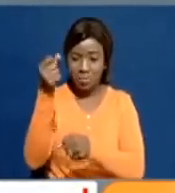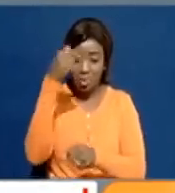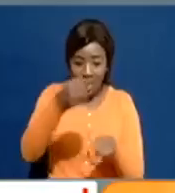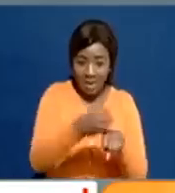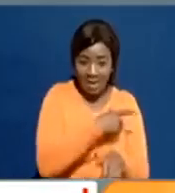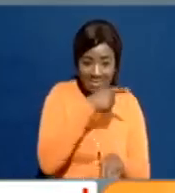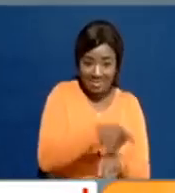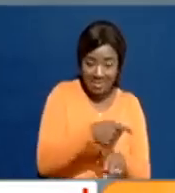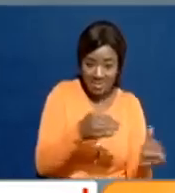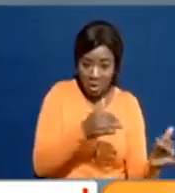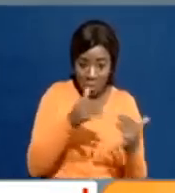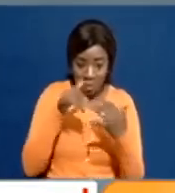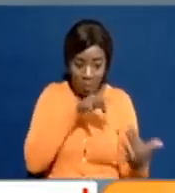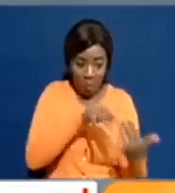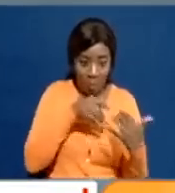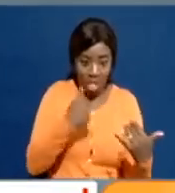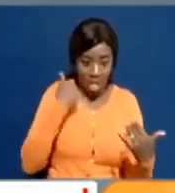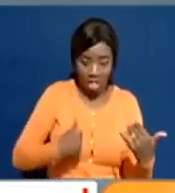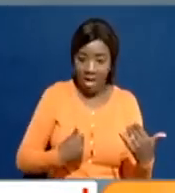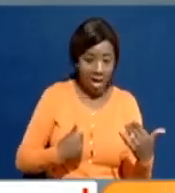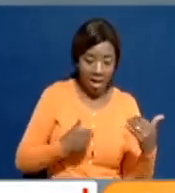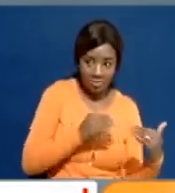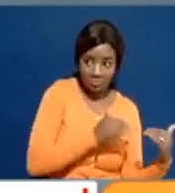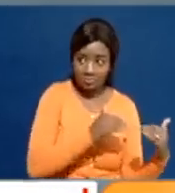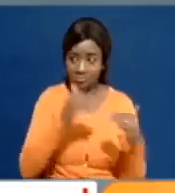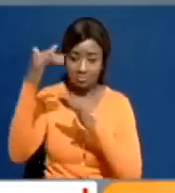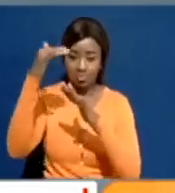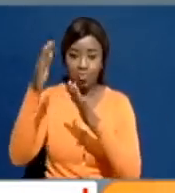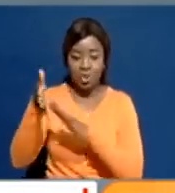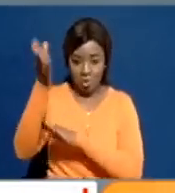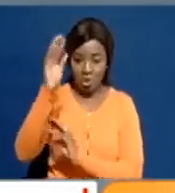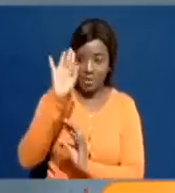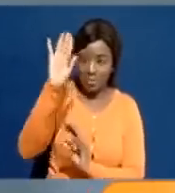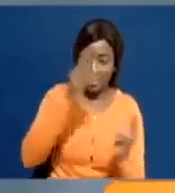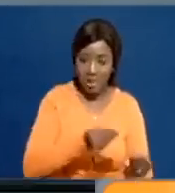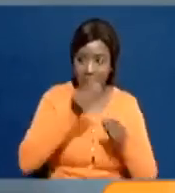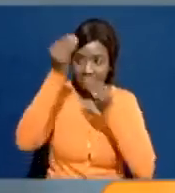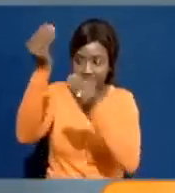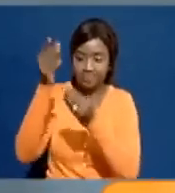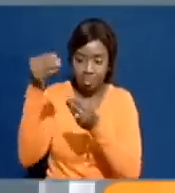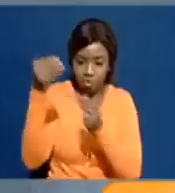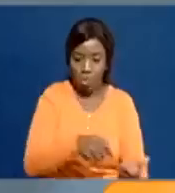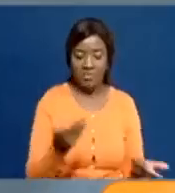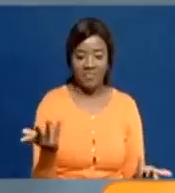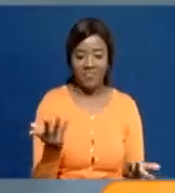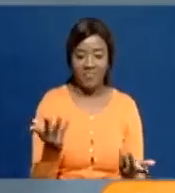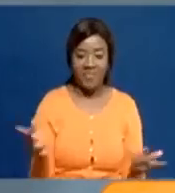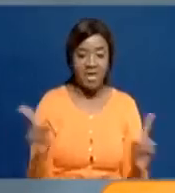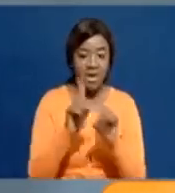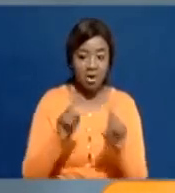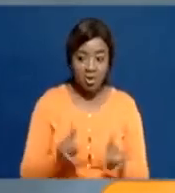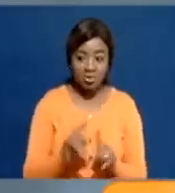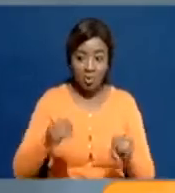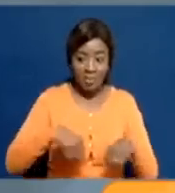it's not your war. Yeah. It's bigger than everything else you want to encounter. And so one of the top lessons that I give out is what I